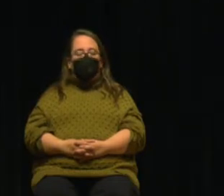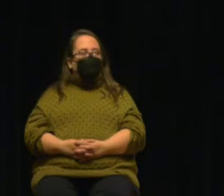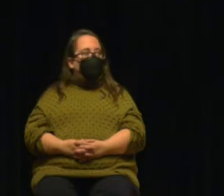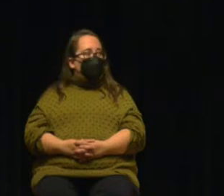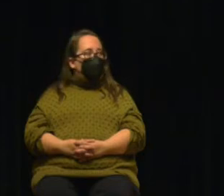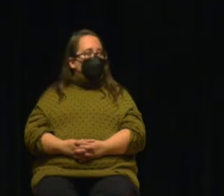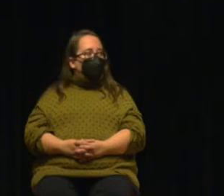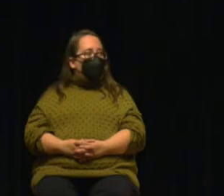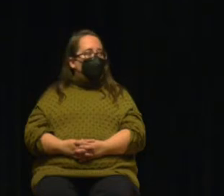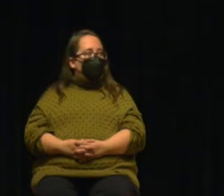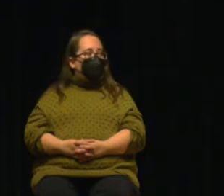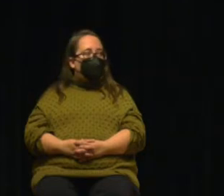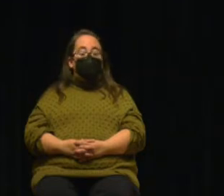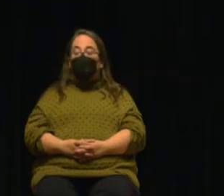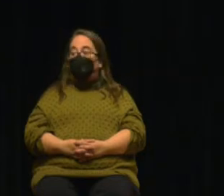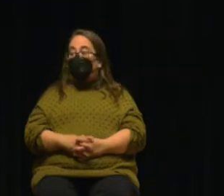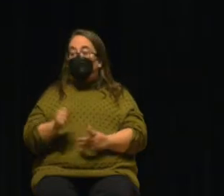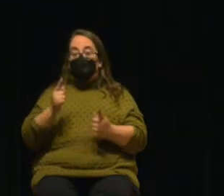Any other questions?